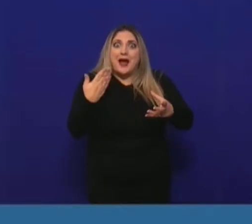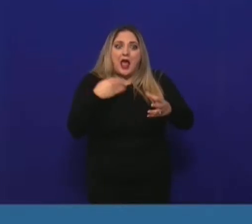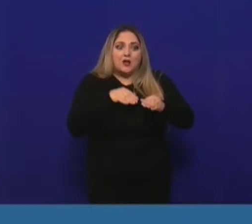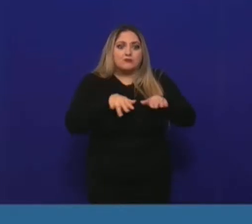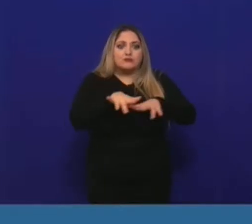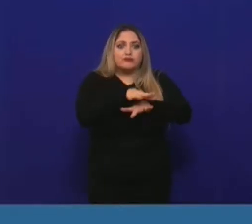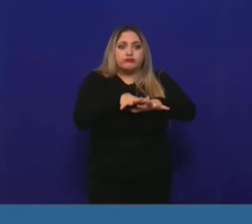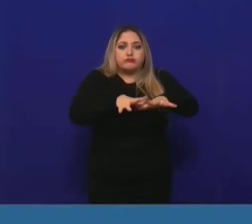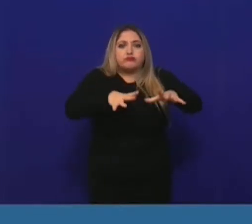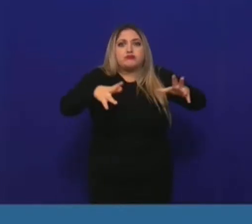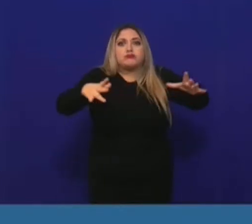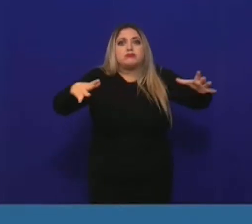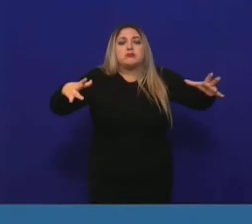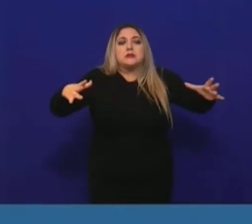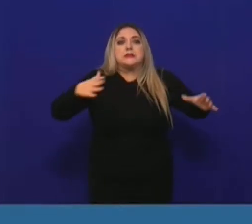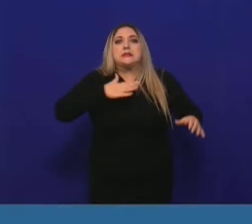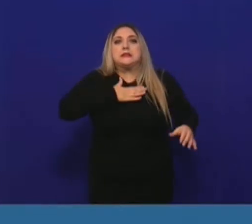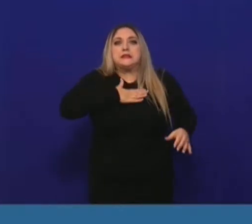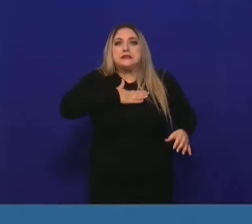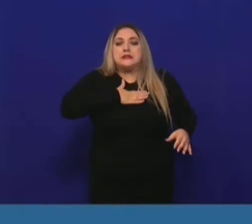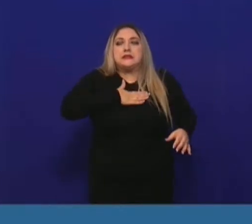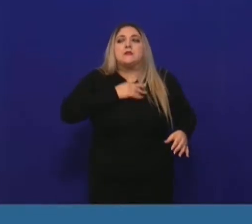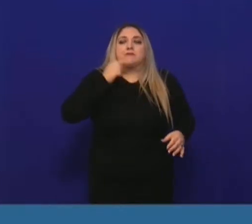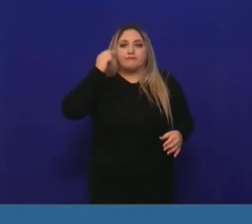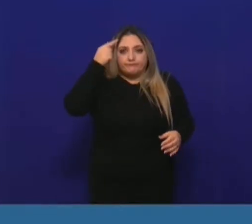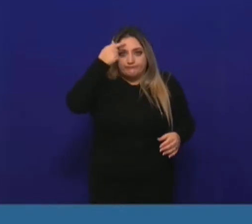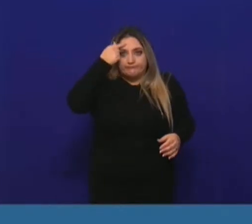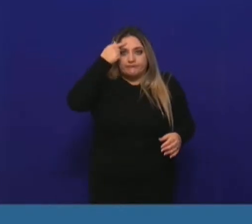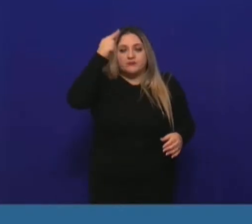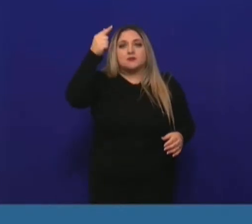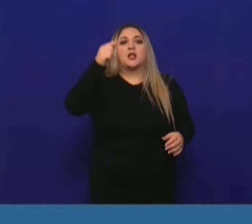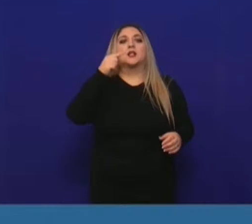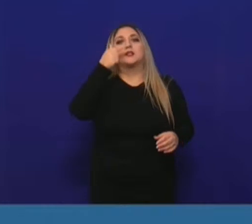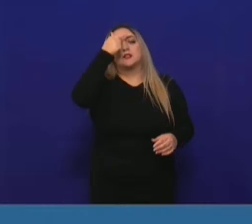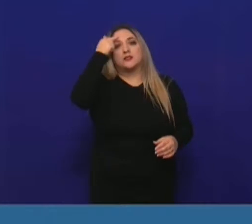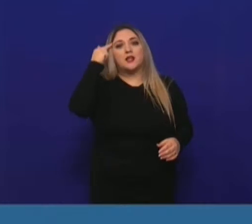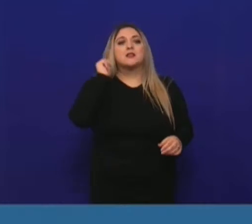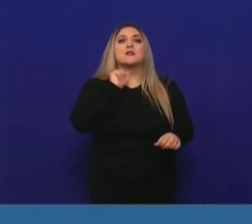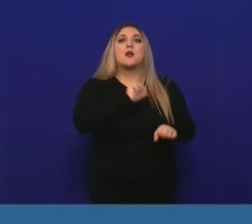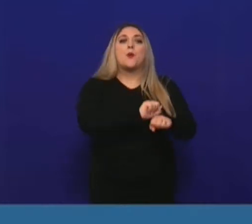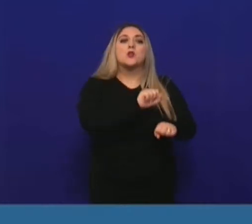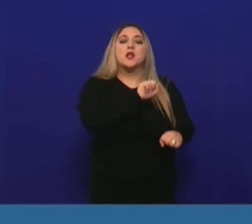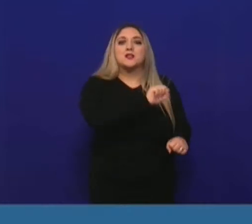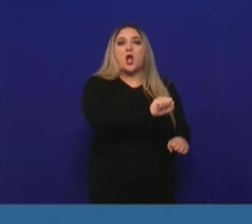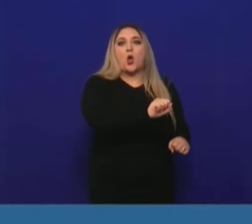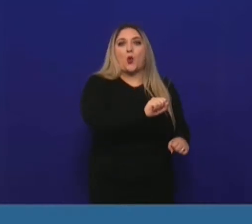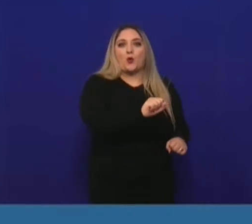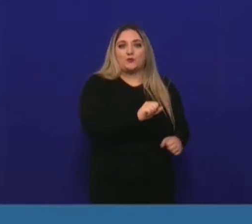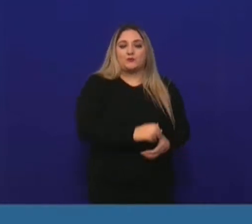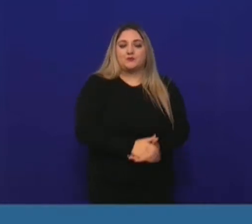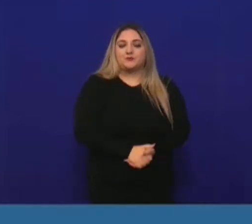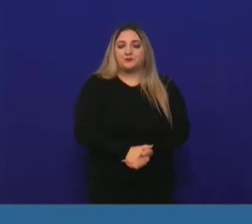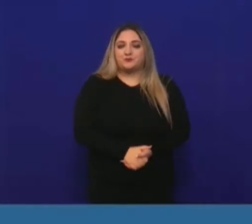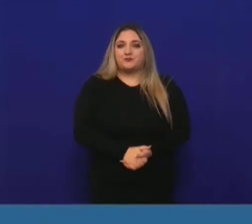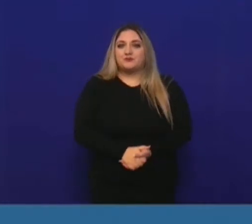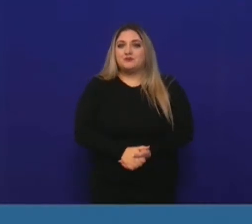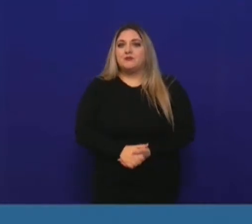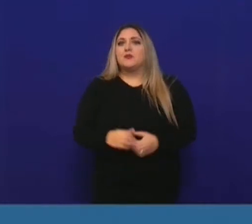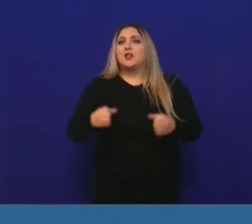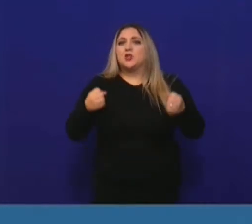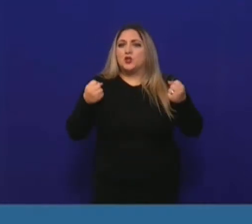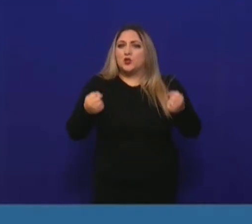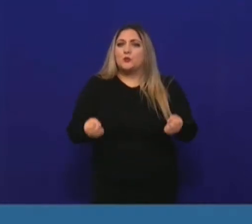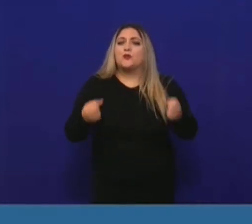naraw naqra clusters li huma naqra ikbar, hemmhekk dawk ukoll naqbdu random sample minnhom u nittestjawhom ukoll. Ġifieri qegħdin